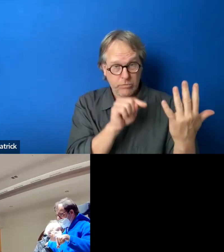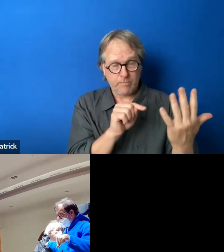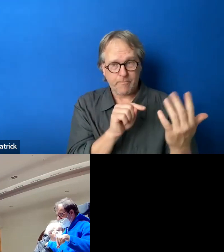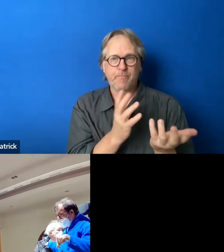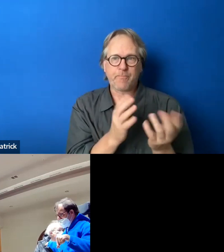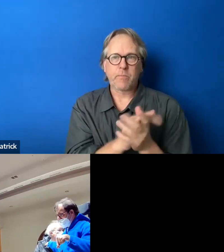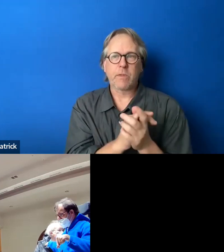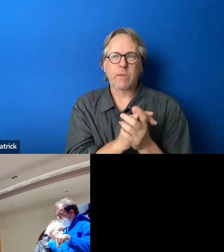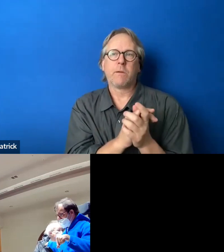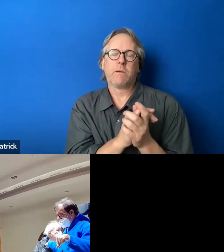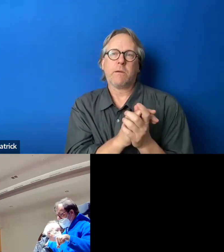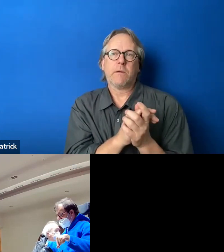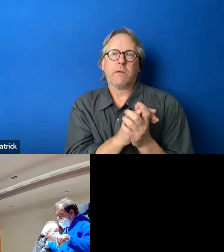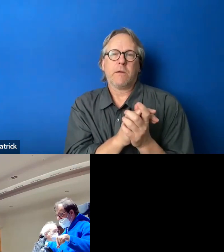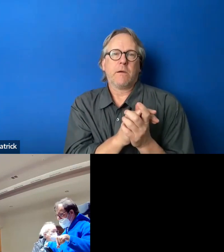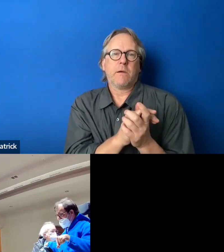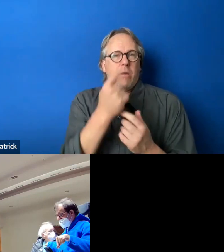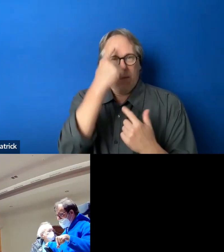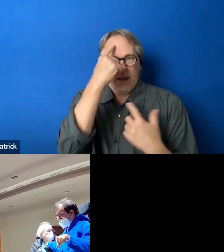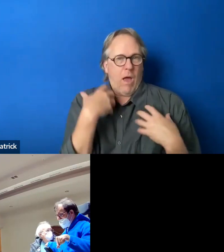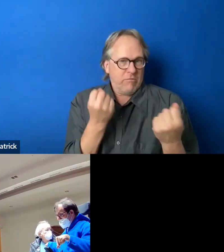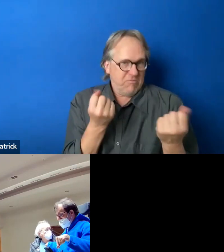other mental health